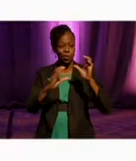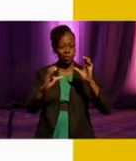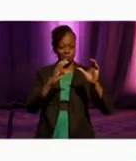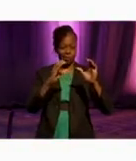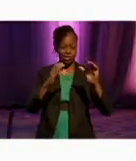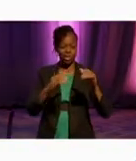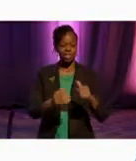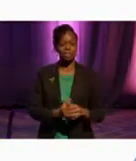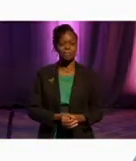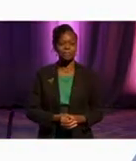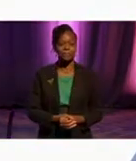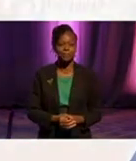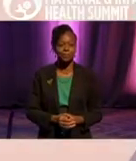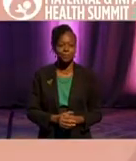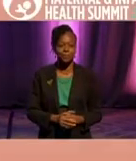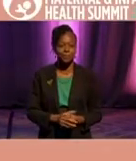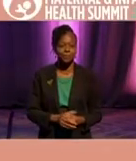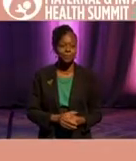conversation.